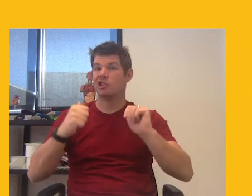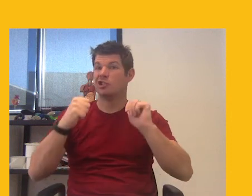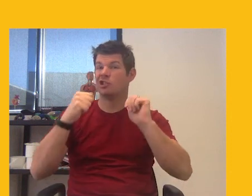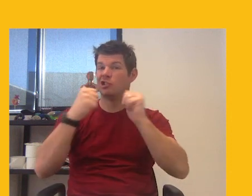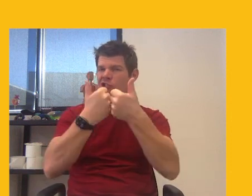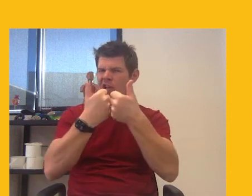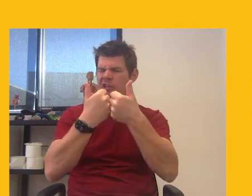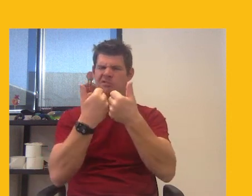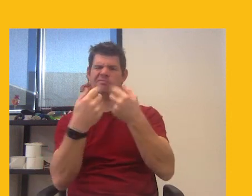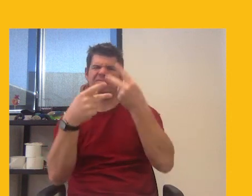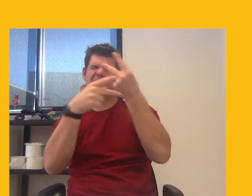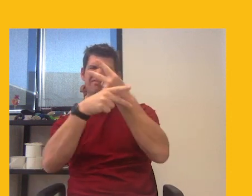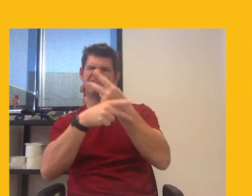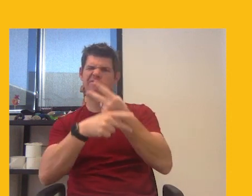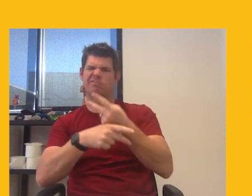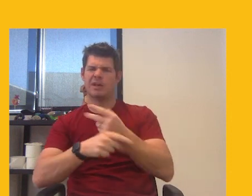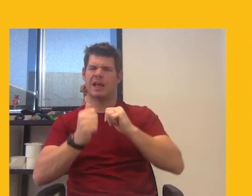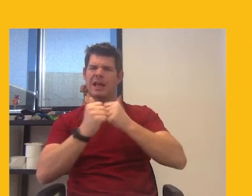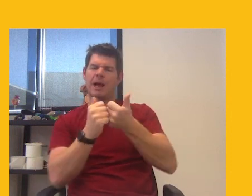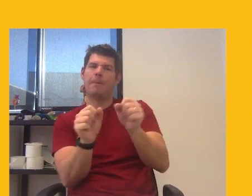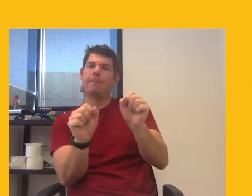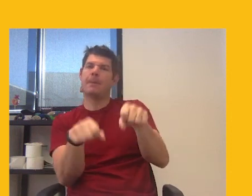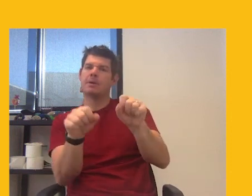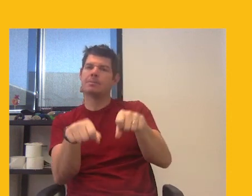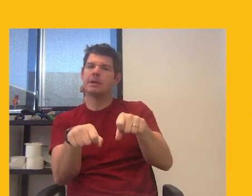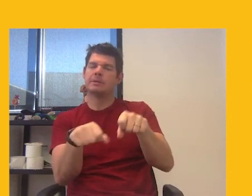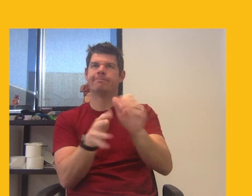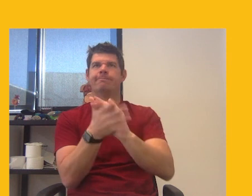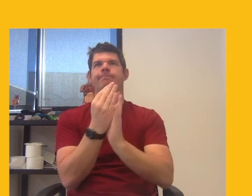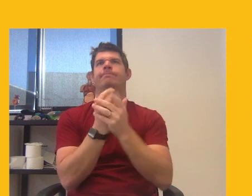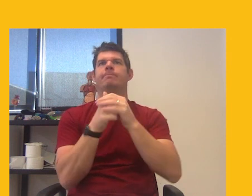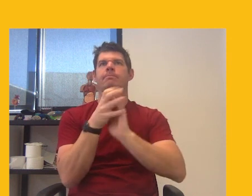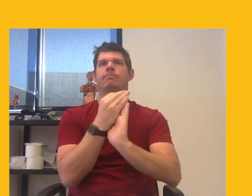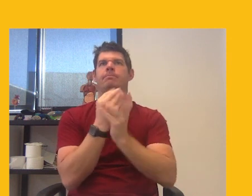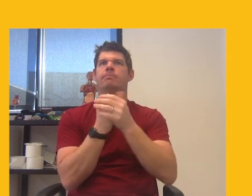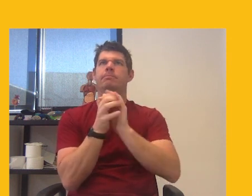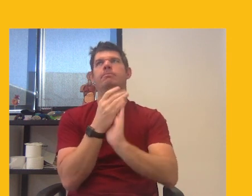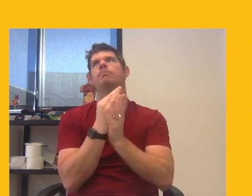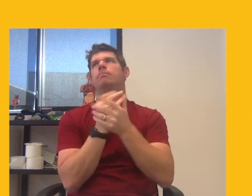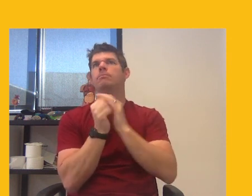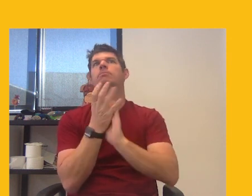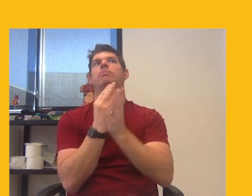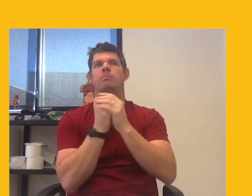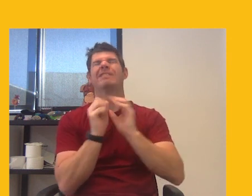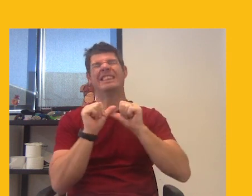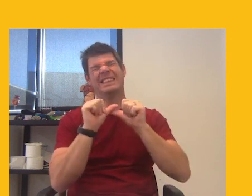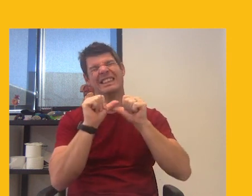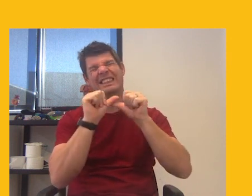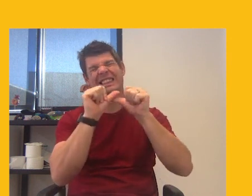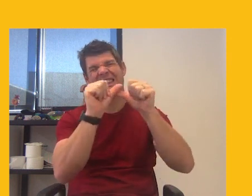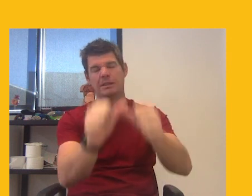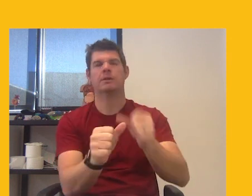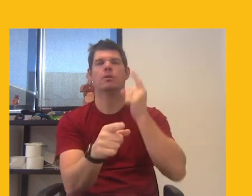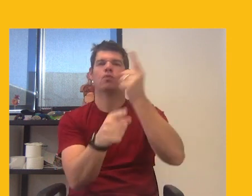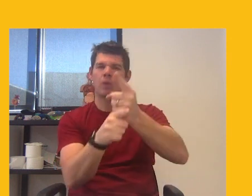challenge that we're trying to figure out is how we can possibly wash our hands or get people to